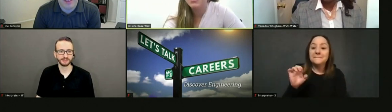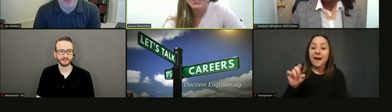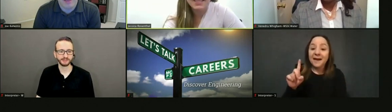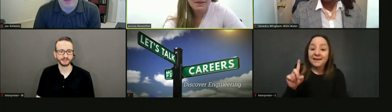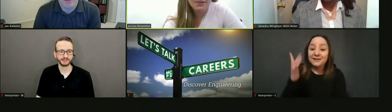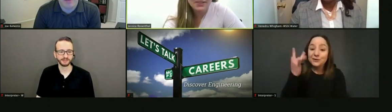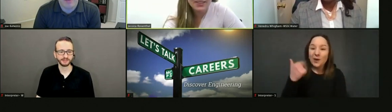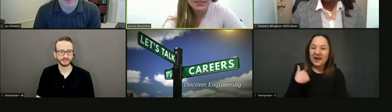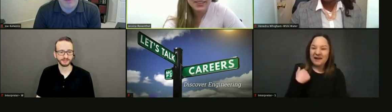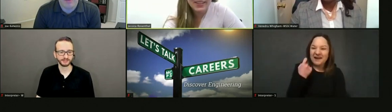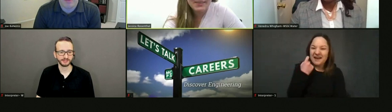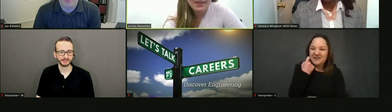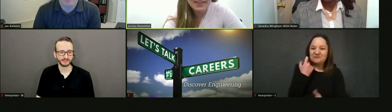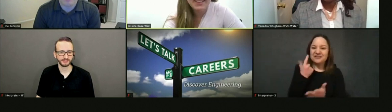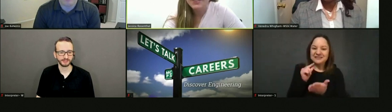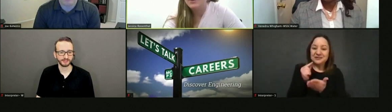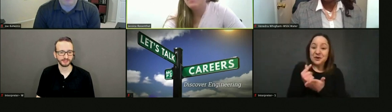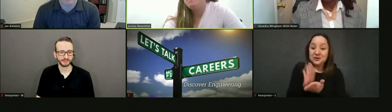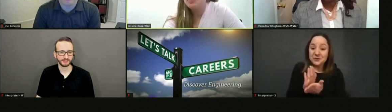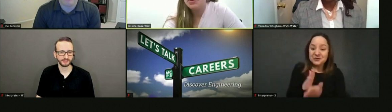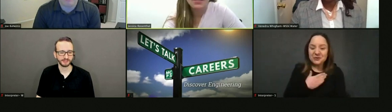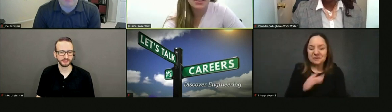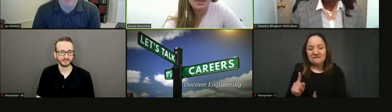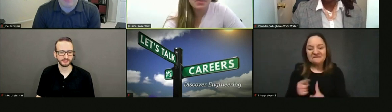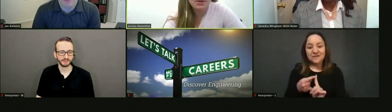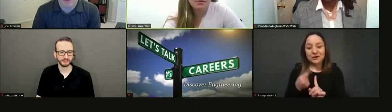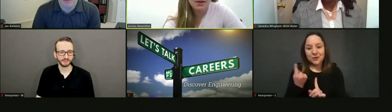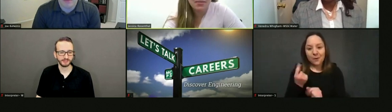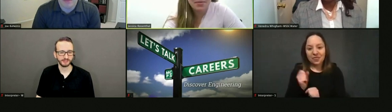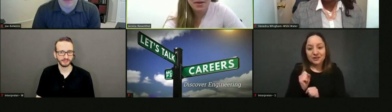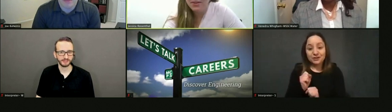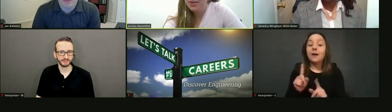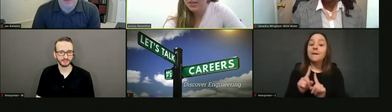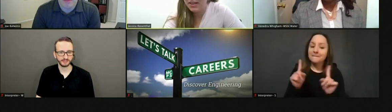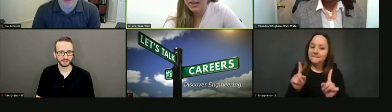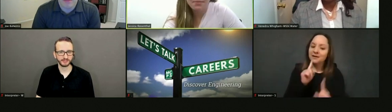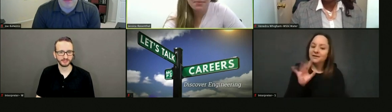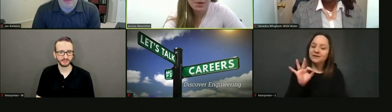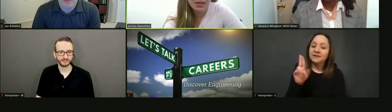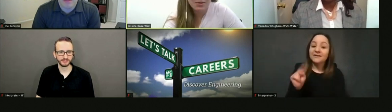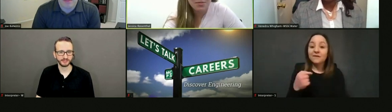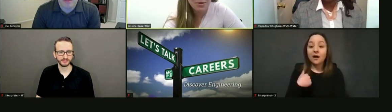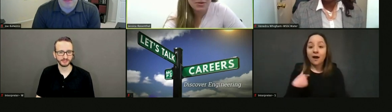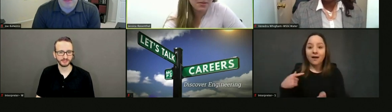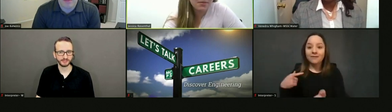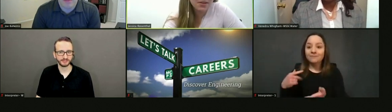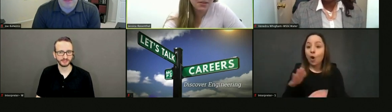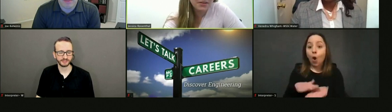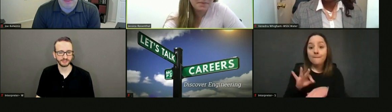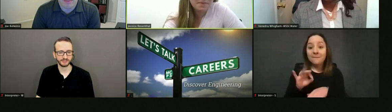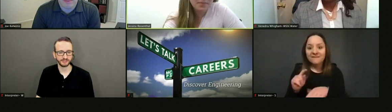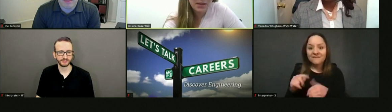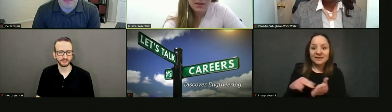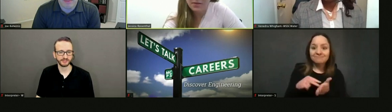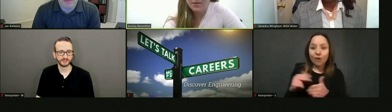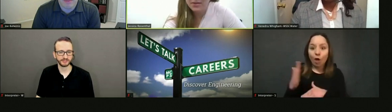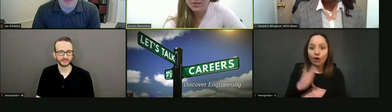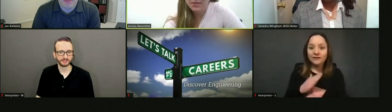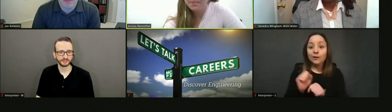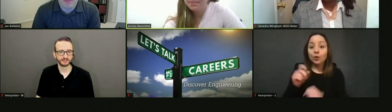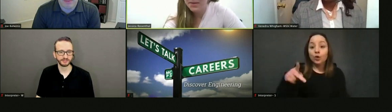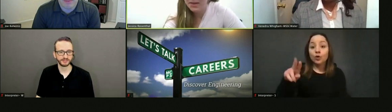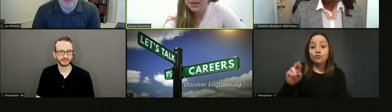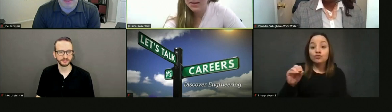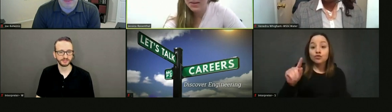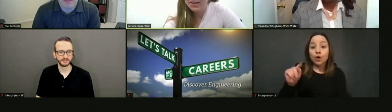so this is my first and only job. But this job is pretty fun. I'm on my feet all day and I'm working with the prototype vehicles here